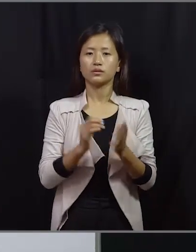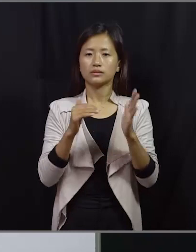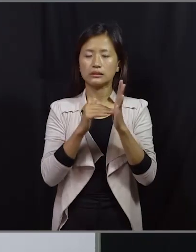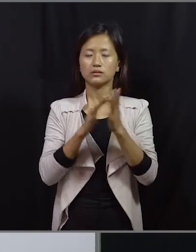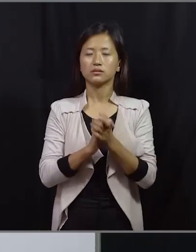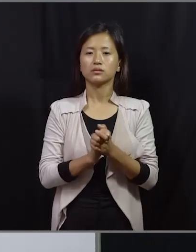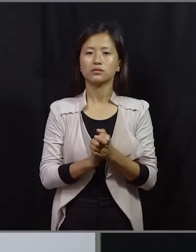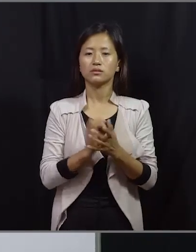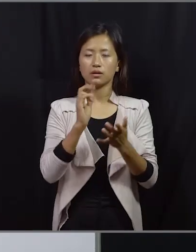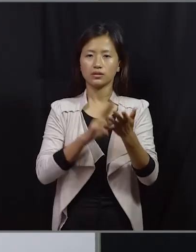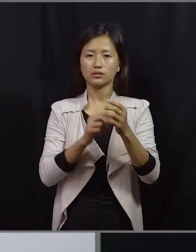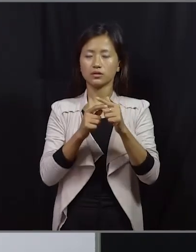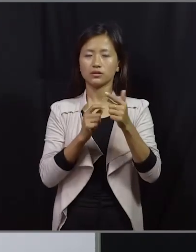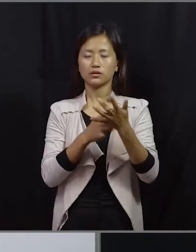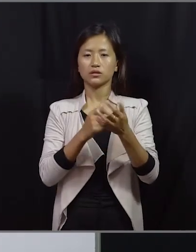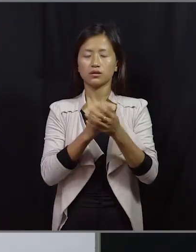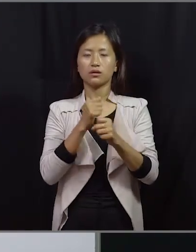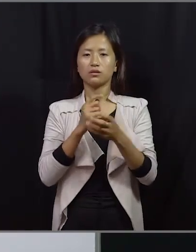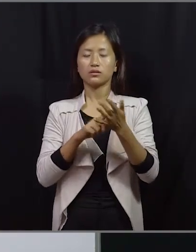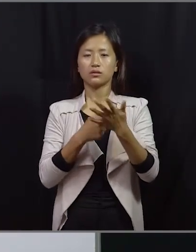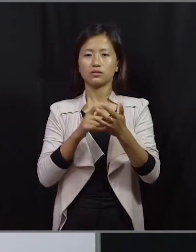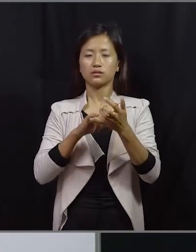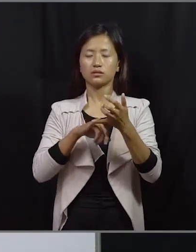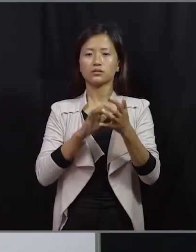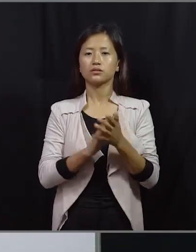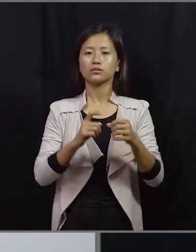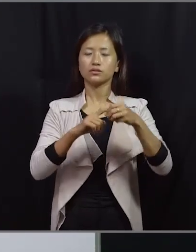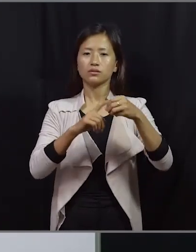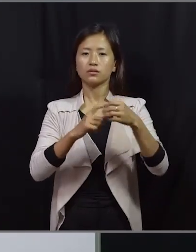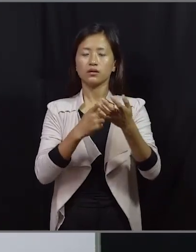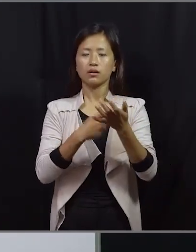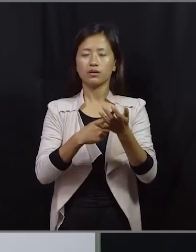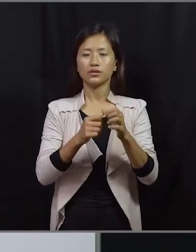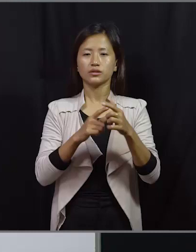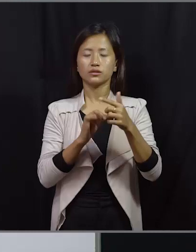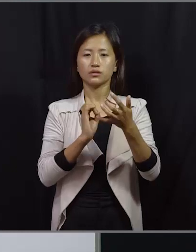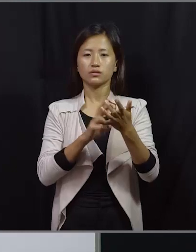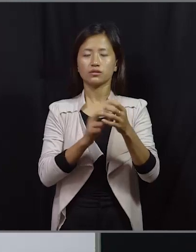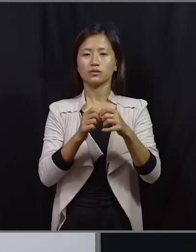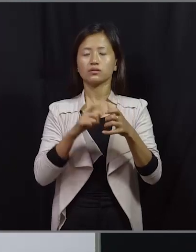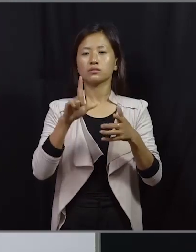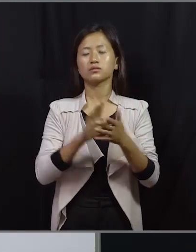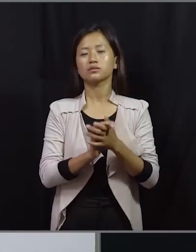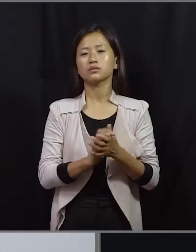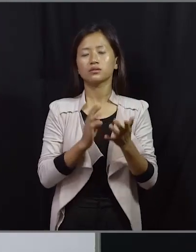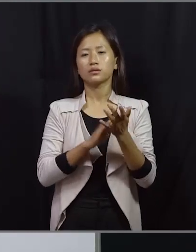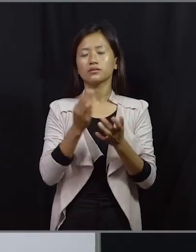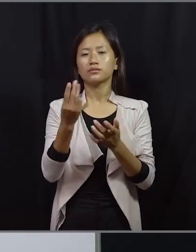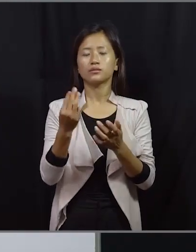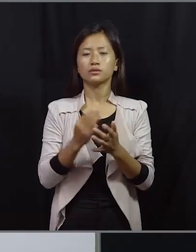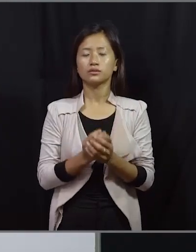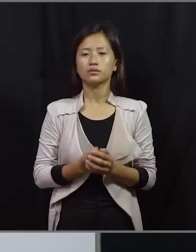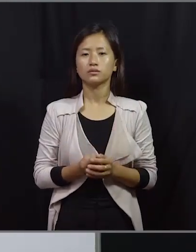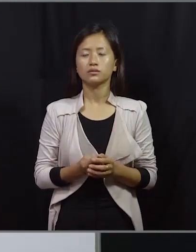for integers and Q for rational numbers, the set of all rational numbers, and R